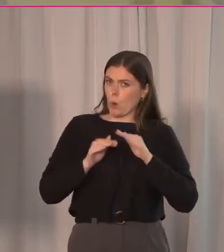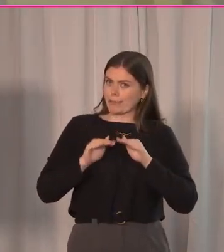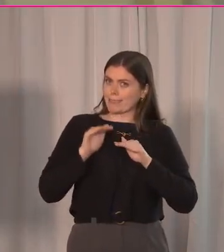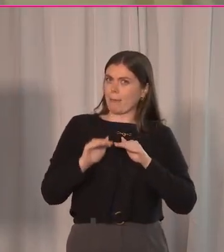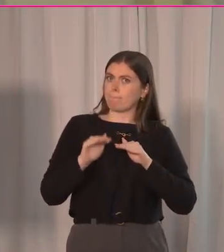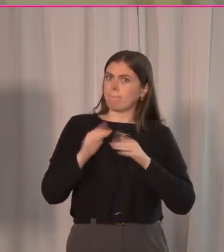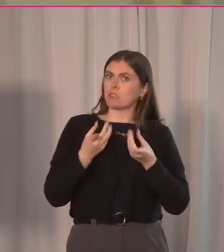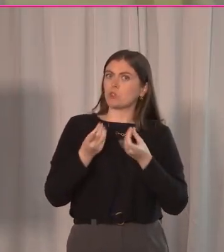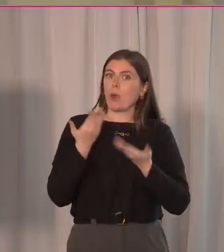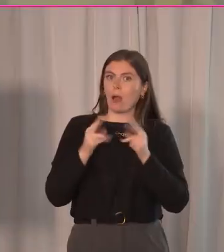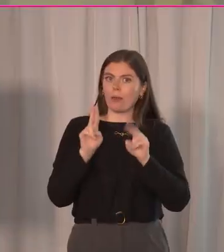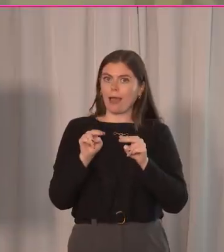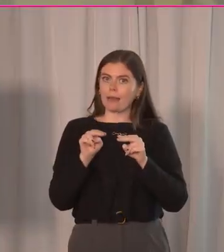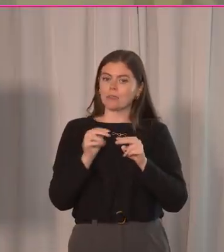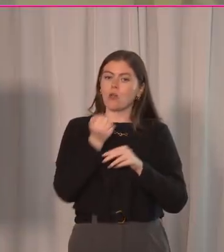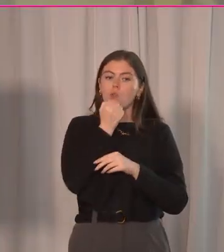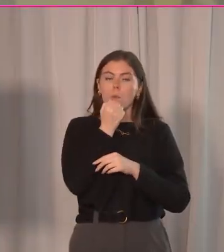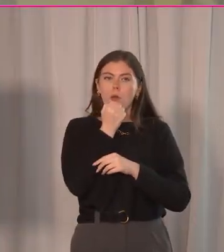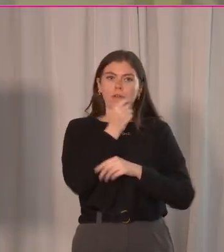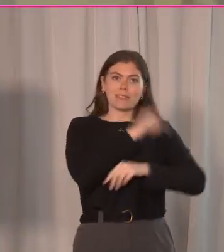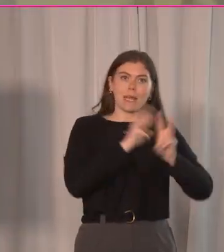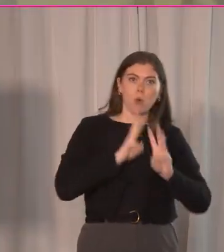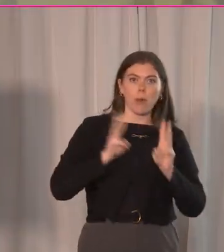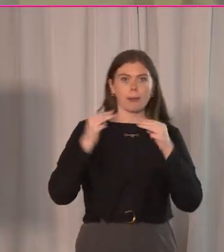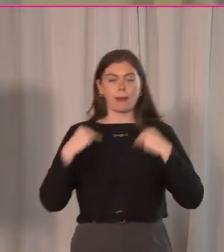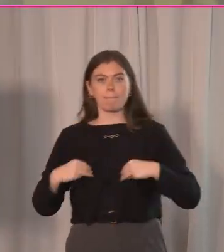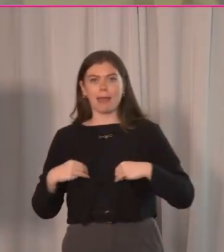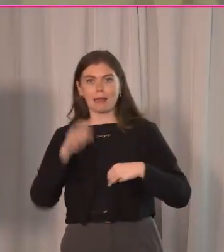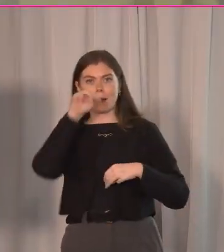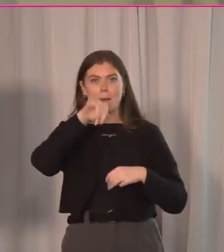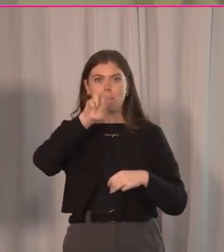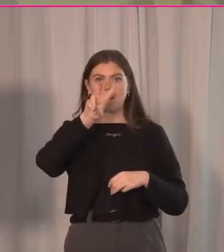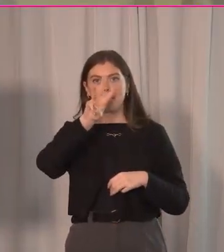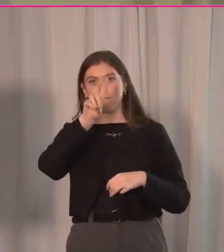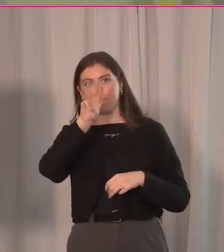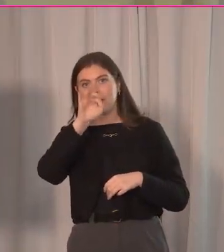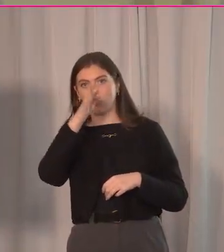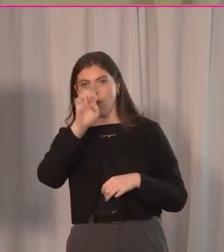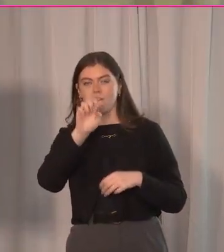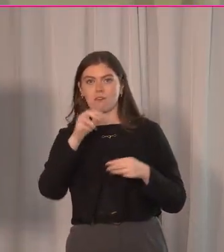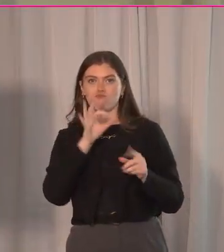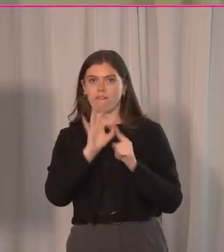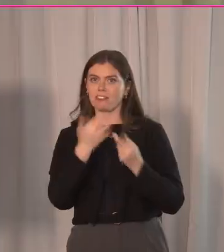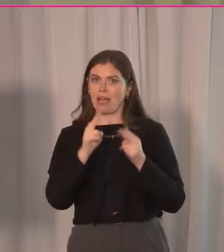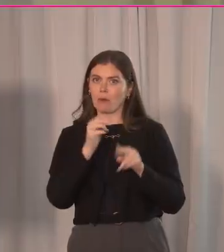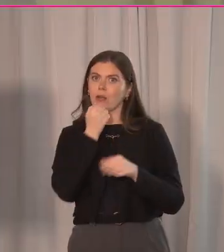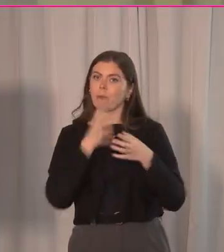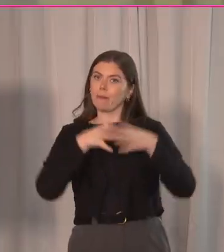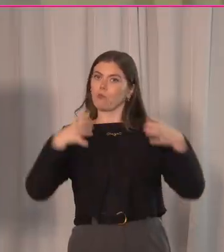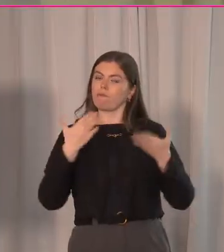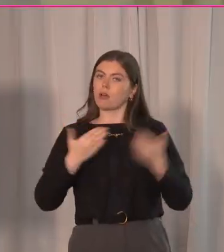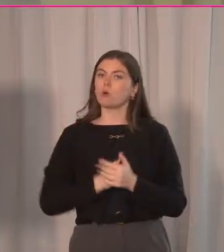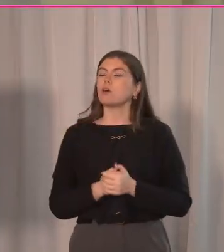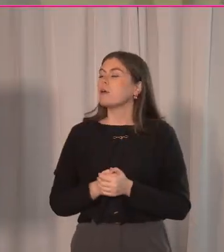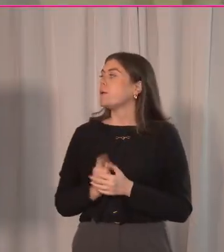disabled men and women who work as midwives and maternity professionals? I can answer that. I think we